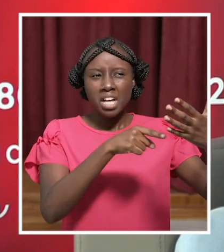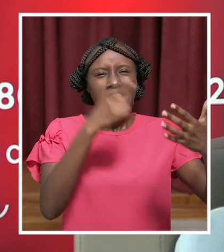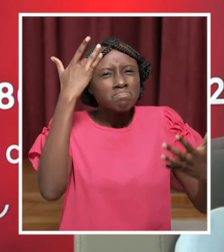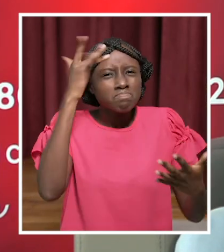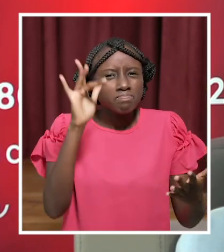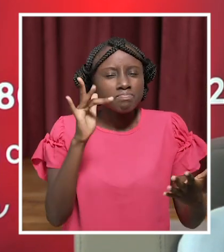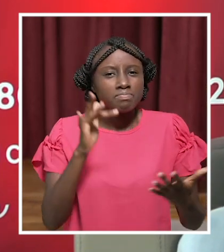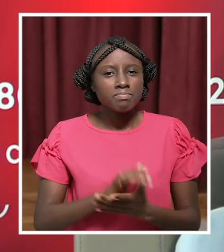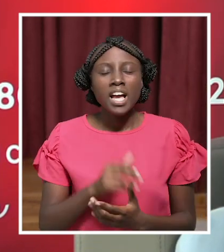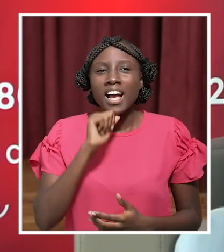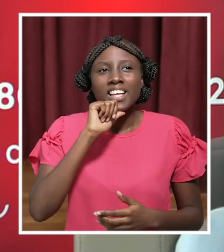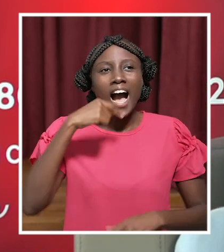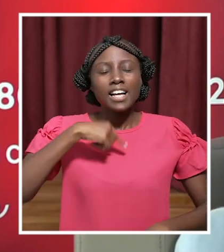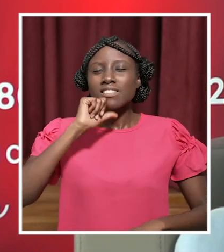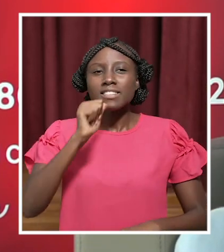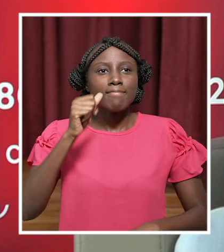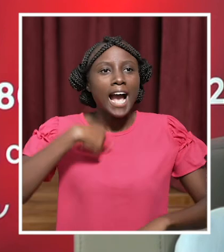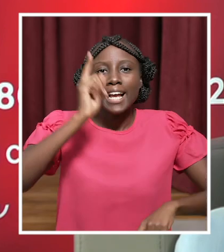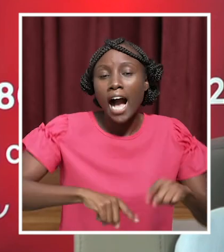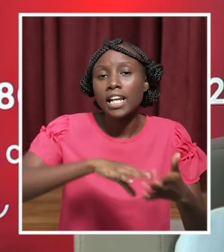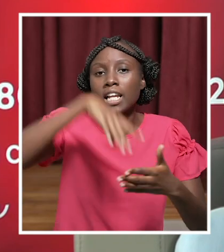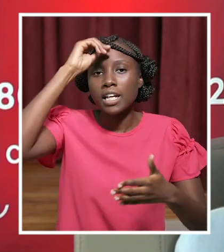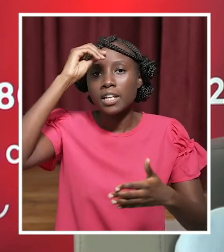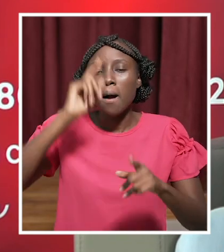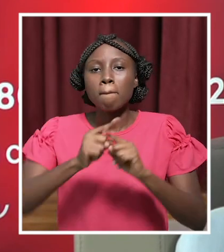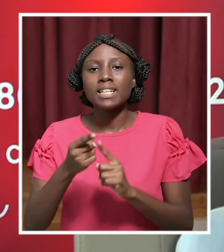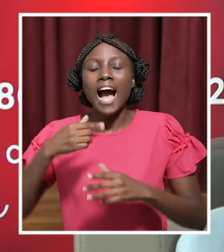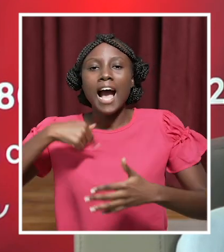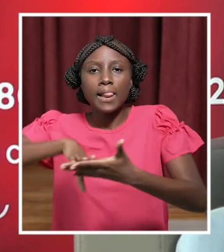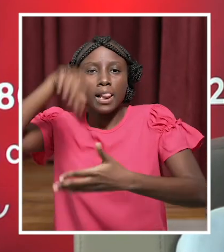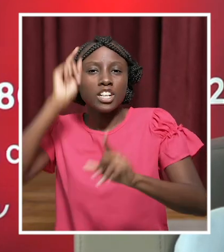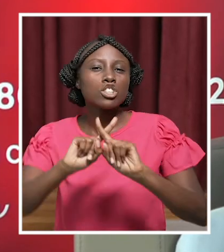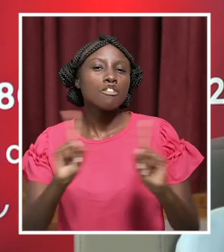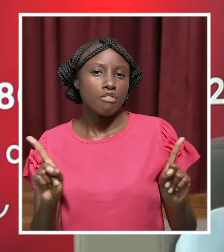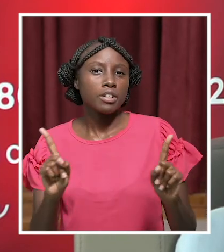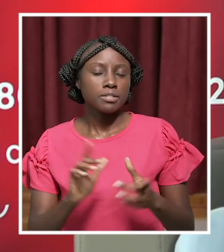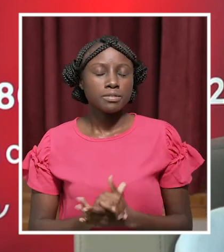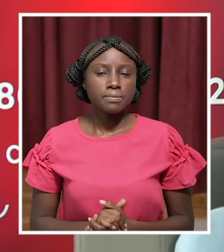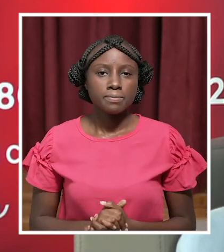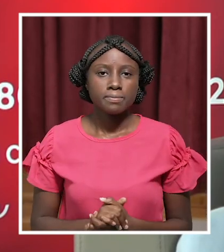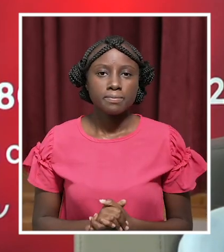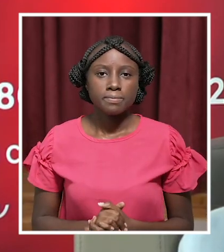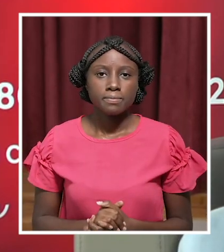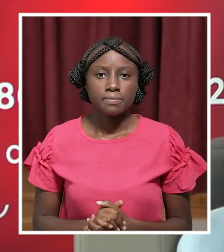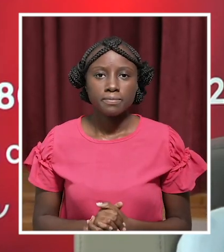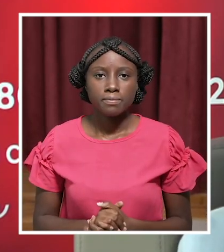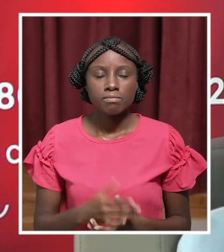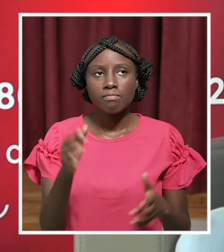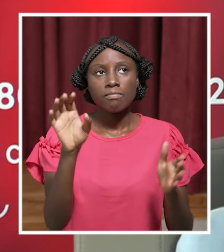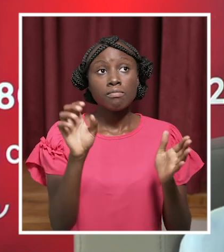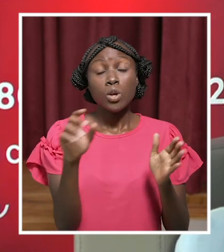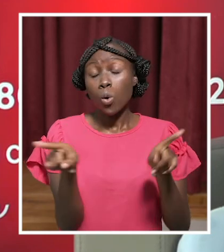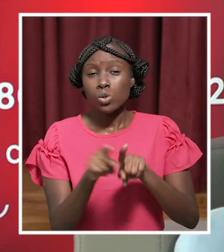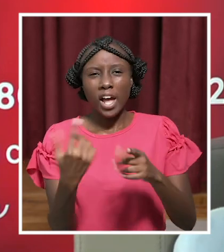learn. Is more inability to interpret. And sometimes our inability to express. Right. So, especially in writing and